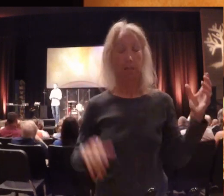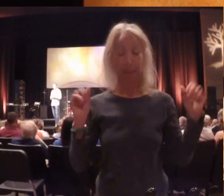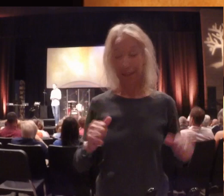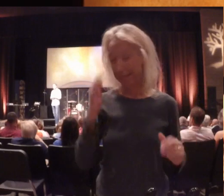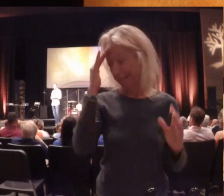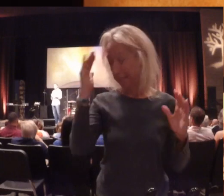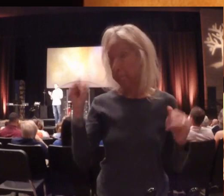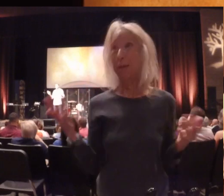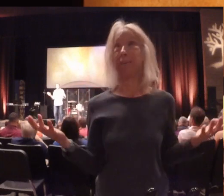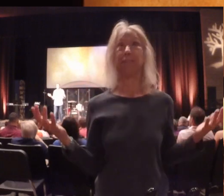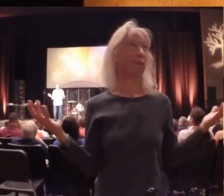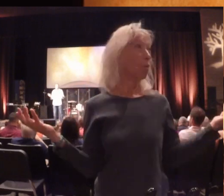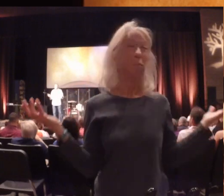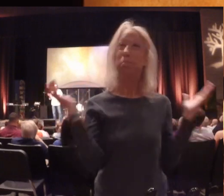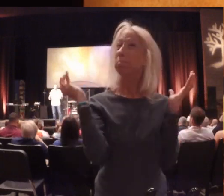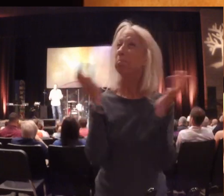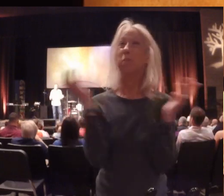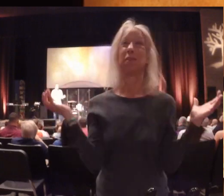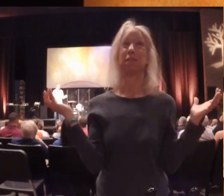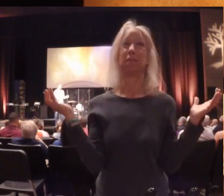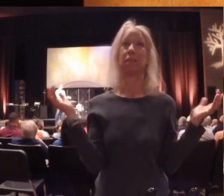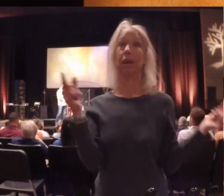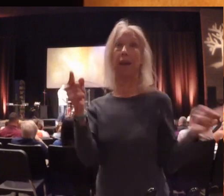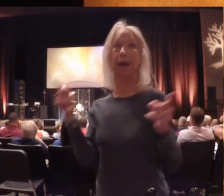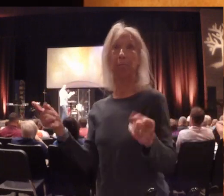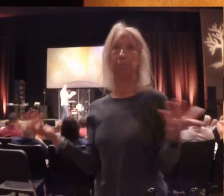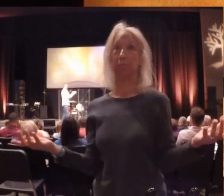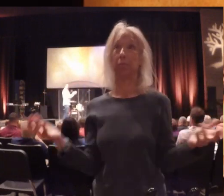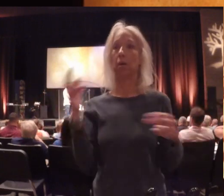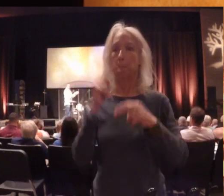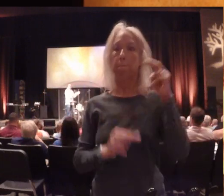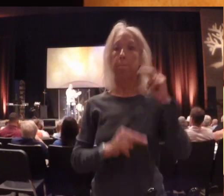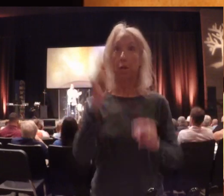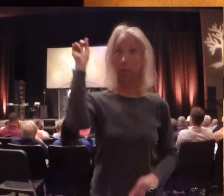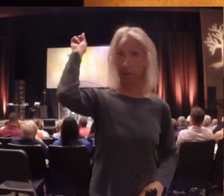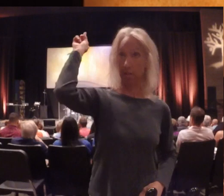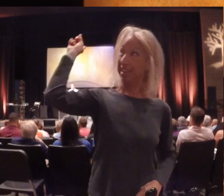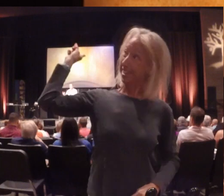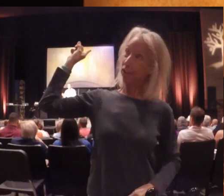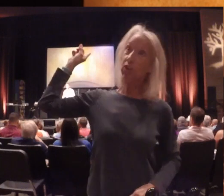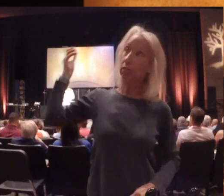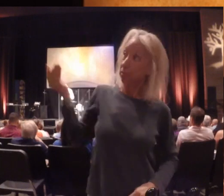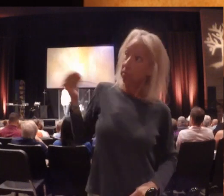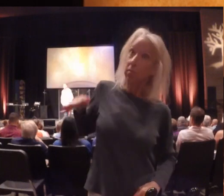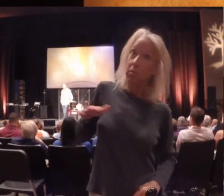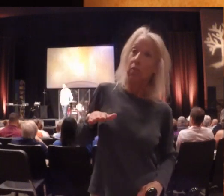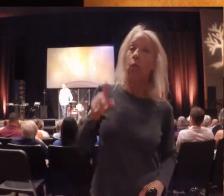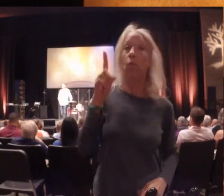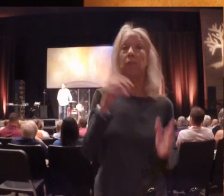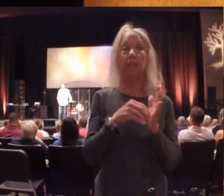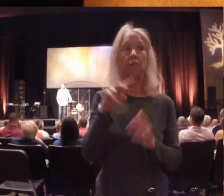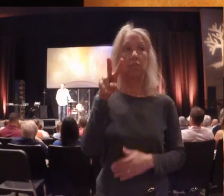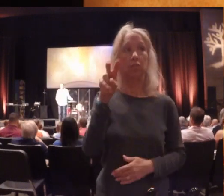thought coming this fall. Amazing stuff going on at Orchard Church. We're building a building, 1,250